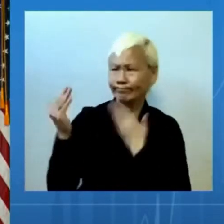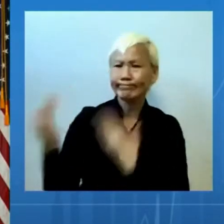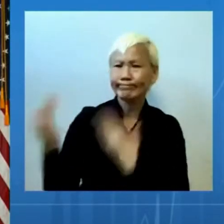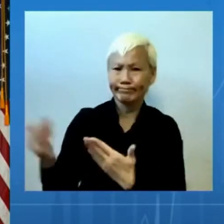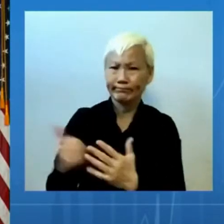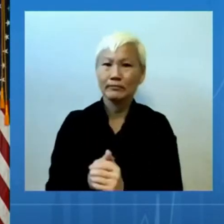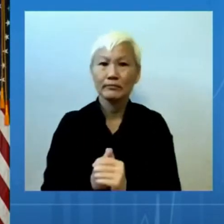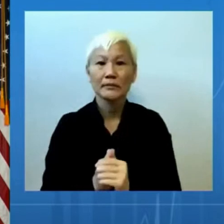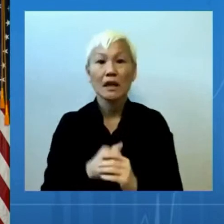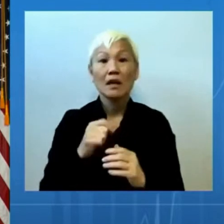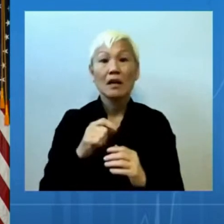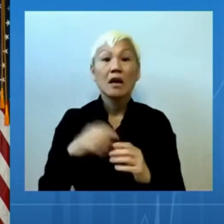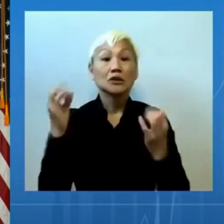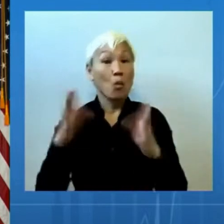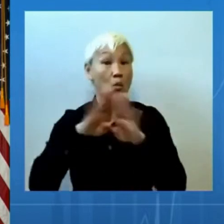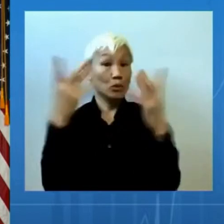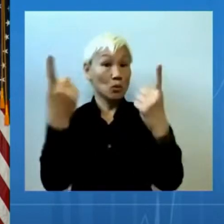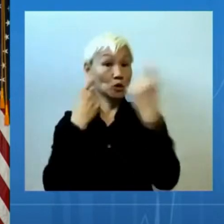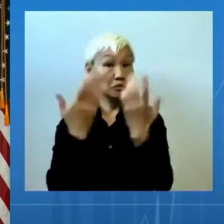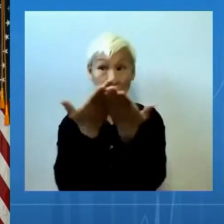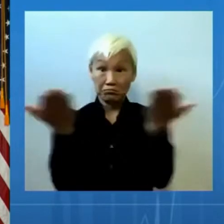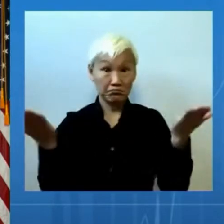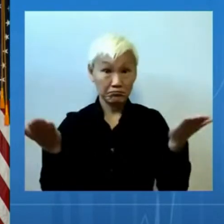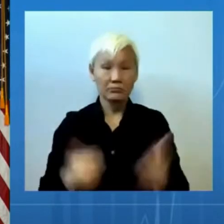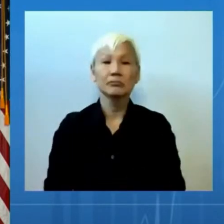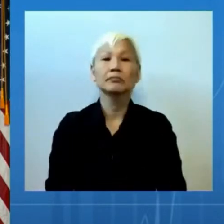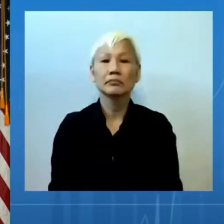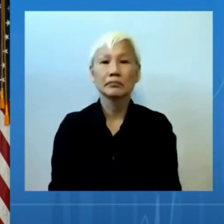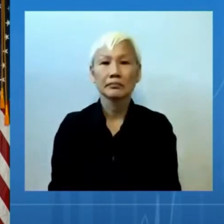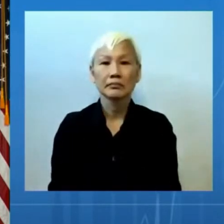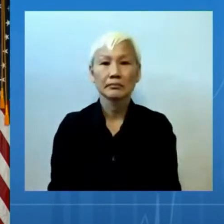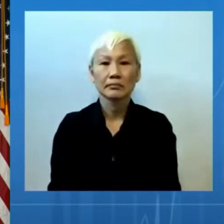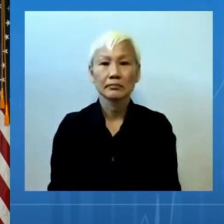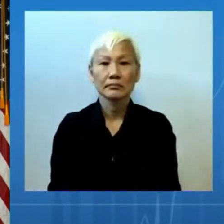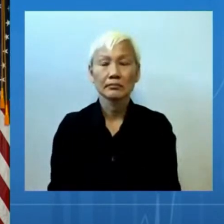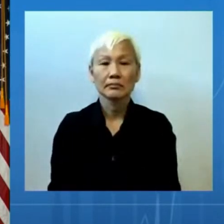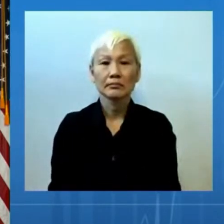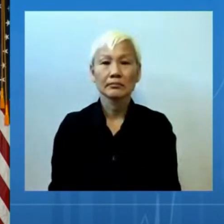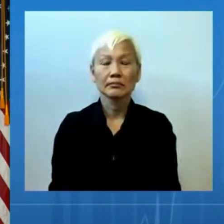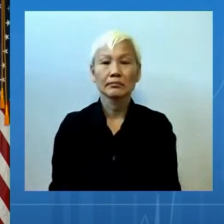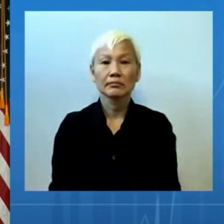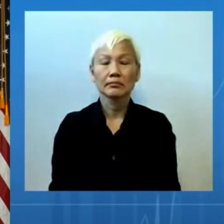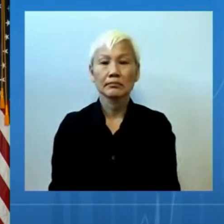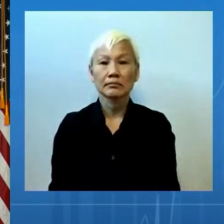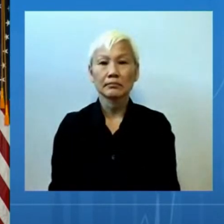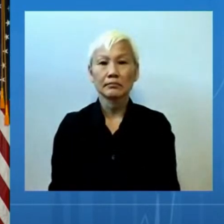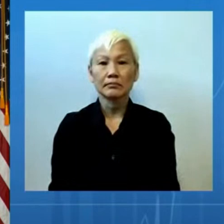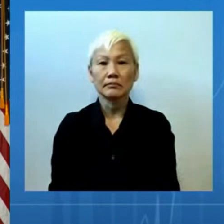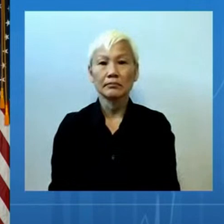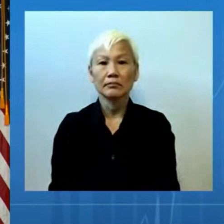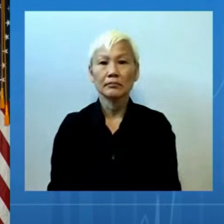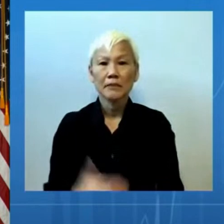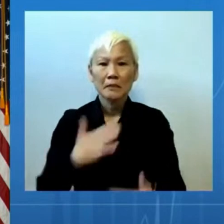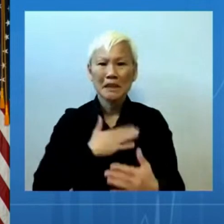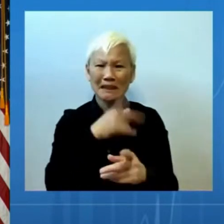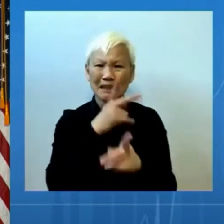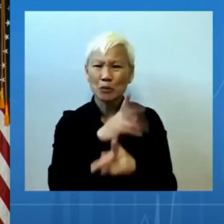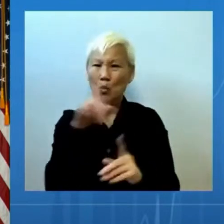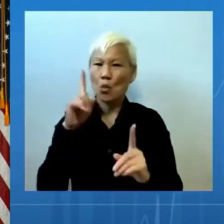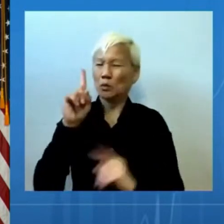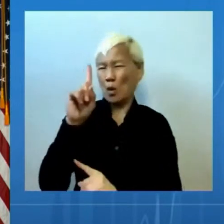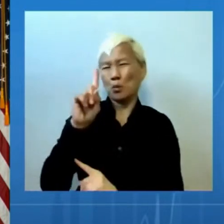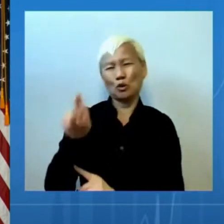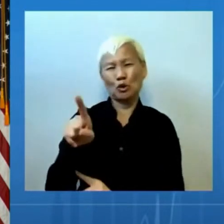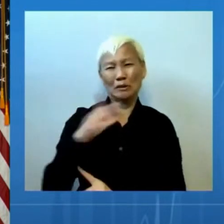Kevin? Thanks, Jeff. And since we started a few late, please keep your questions to one question. First,